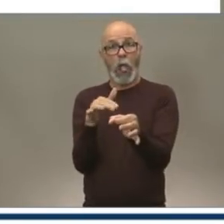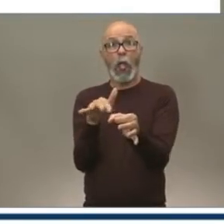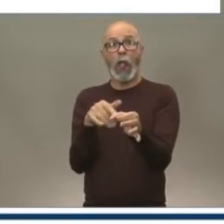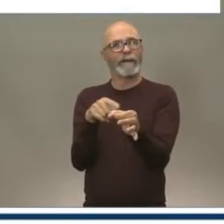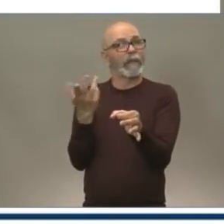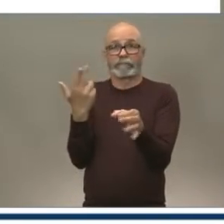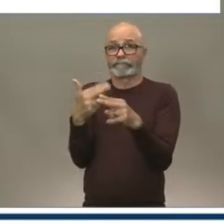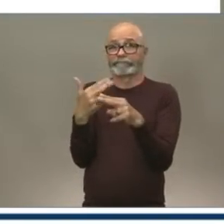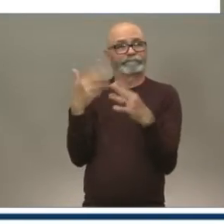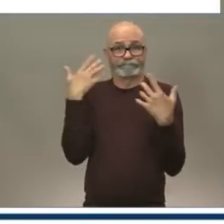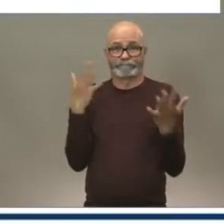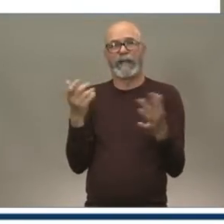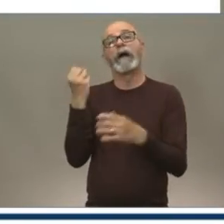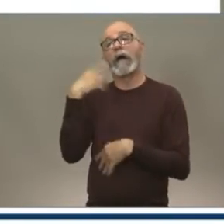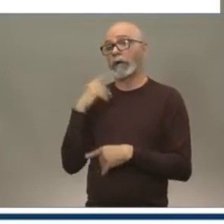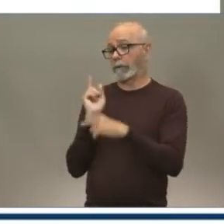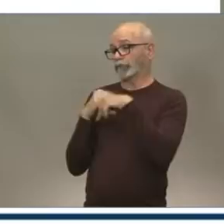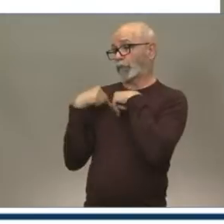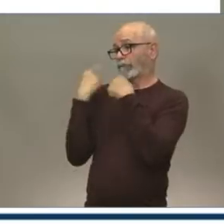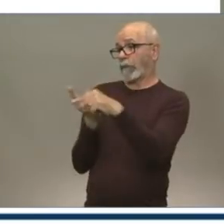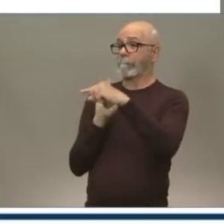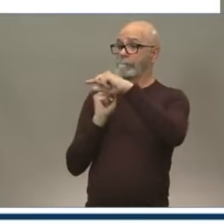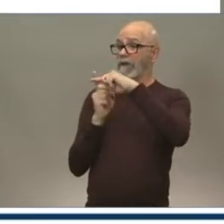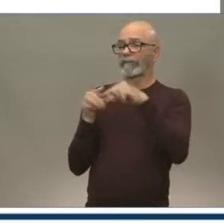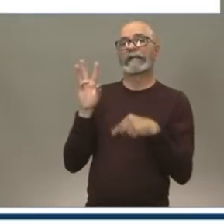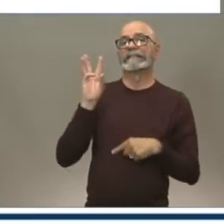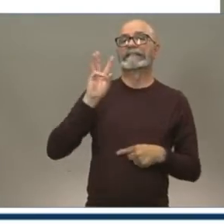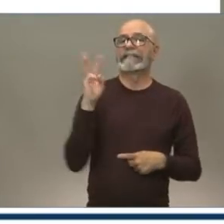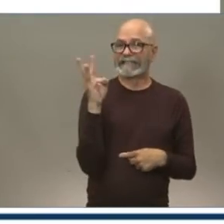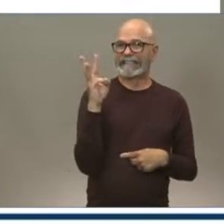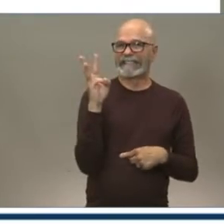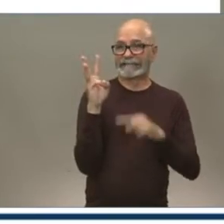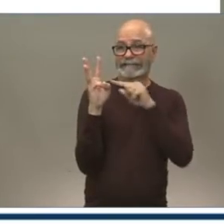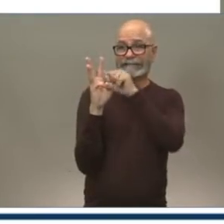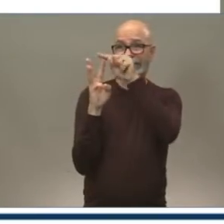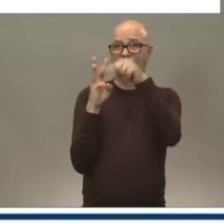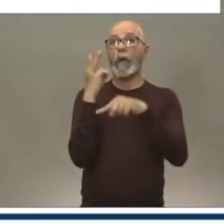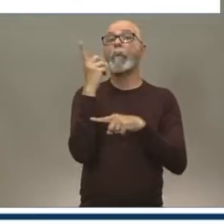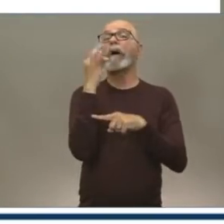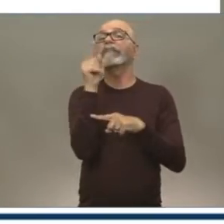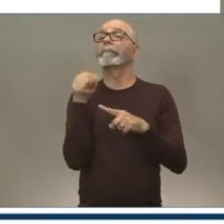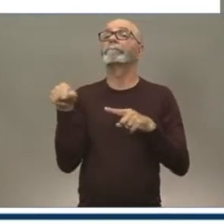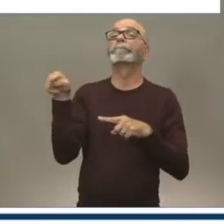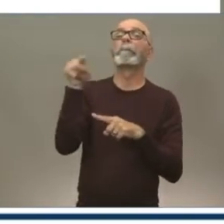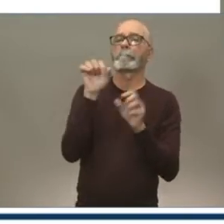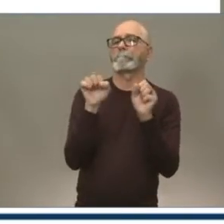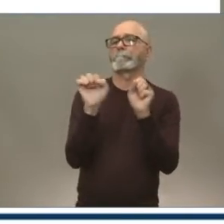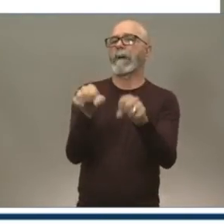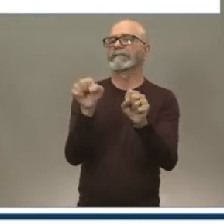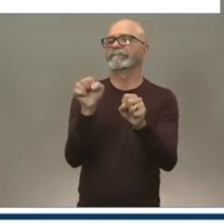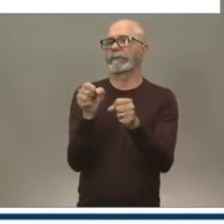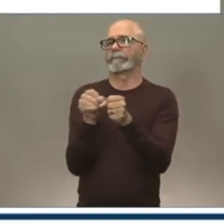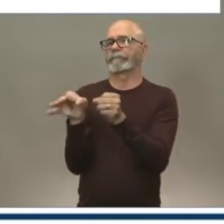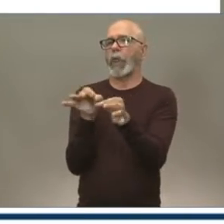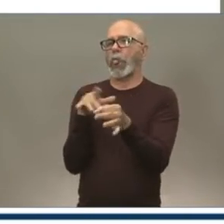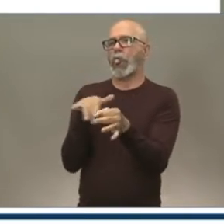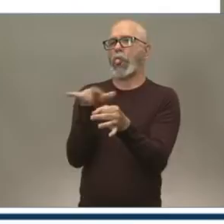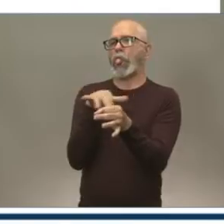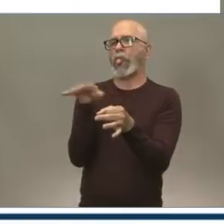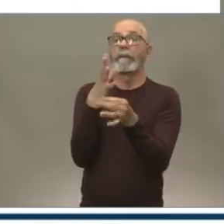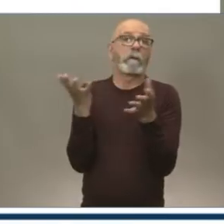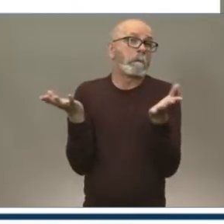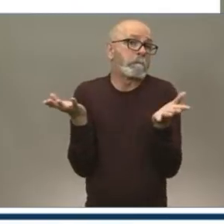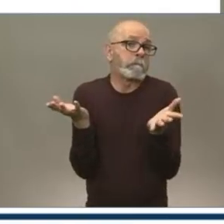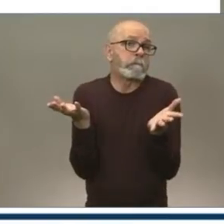It'll probably be that all of them are going to come back variant strains. So we'll continue to report that. But in some ways, it